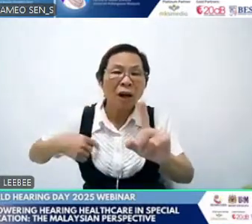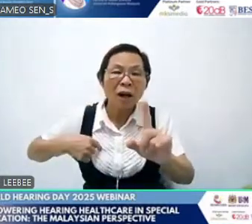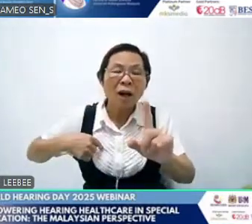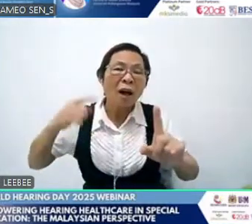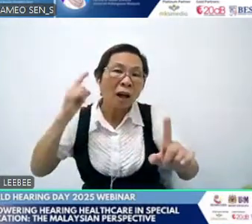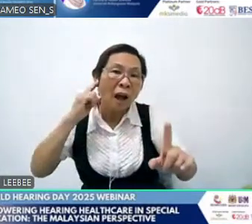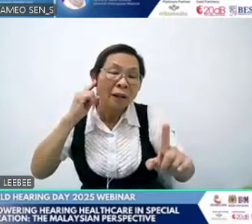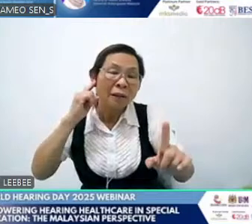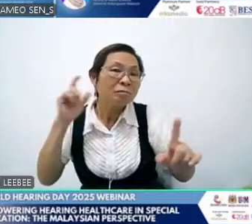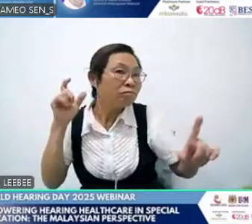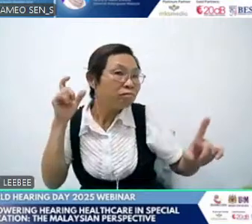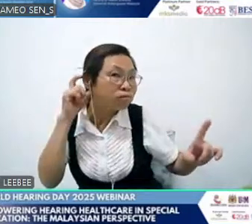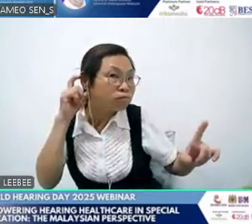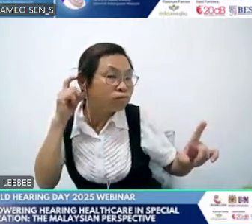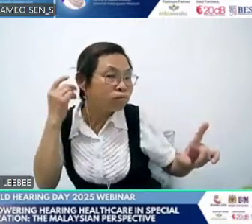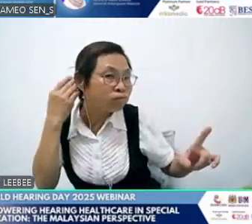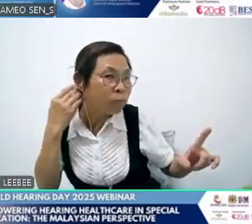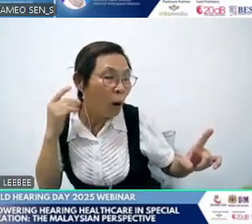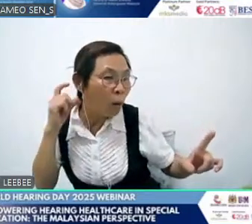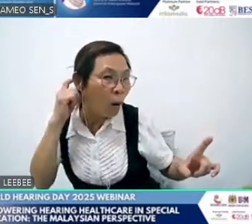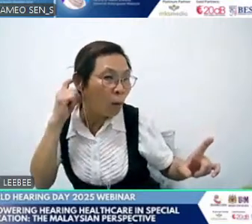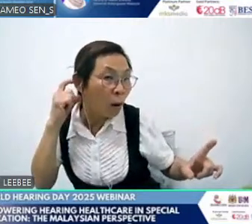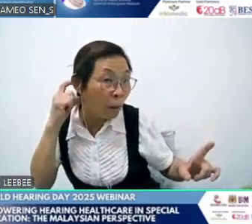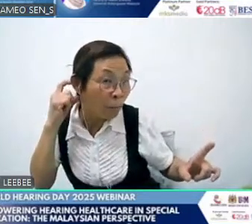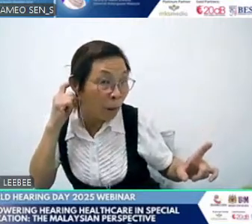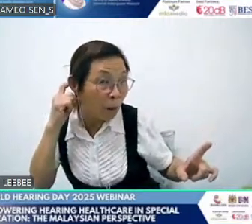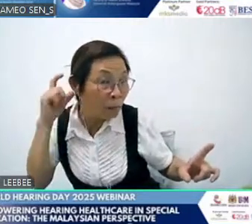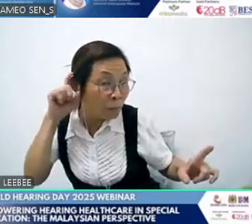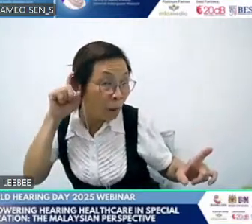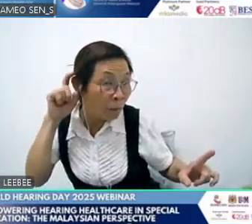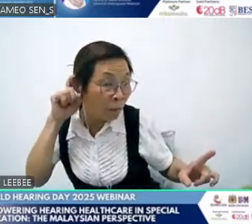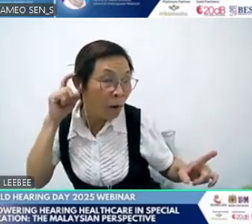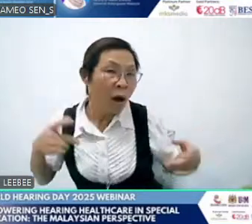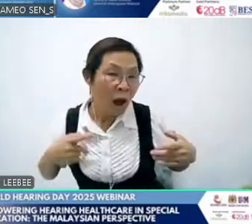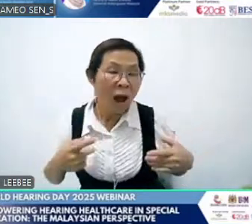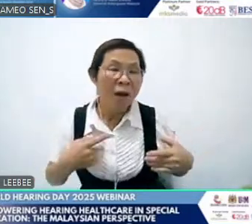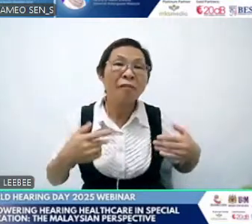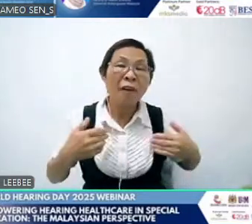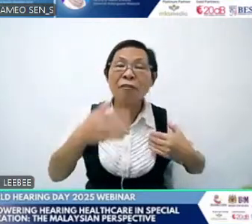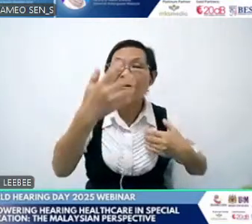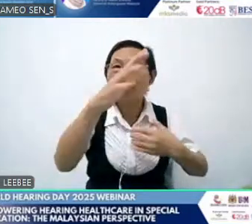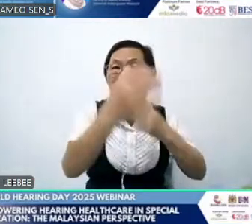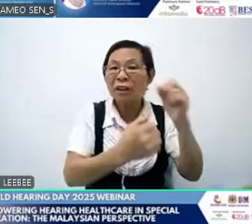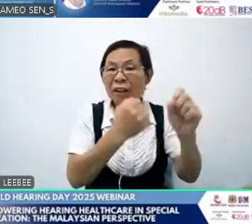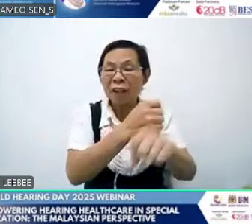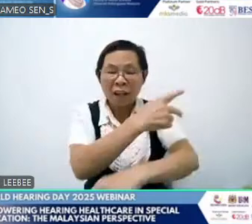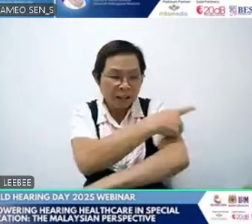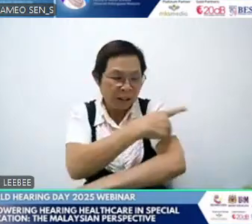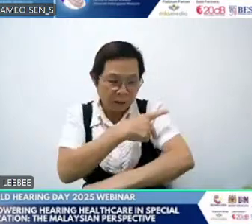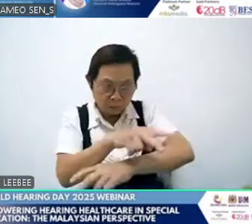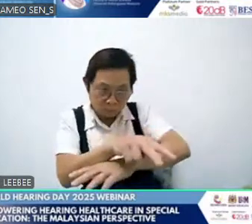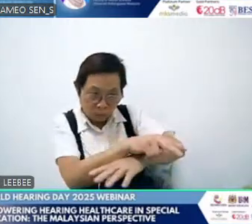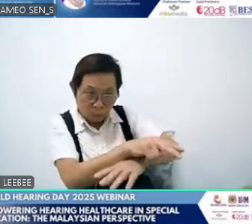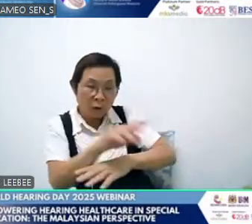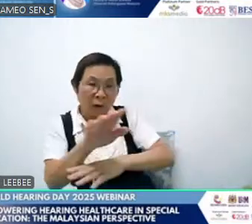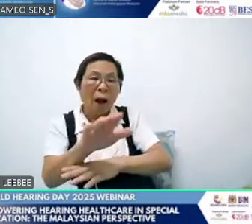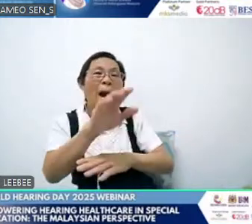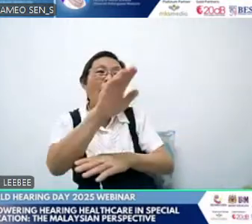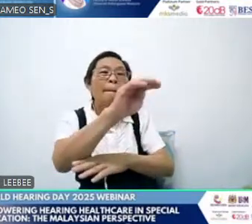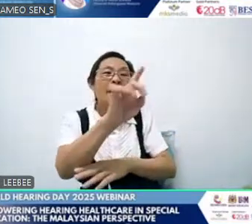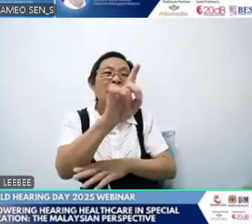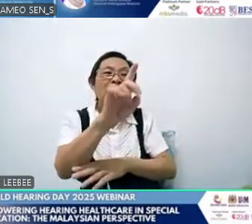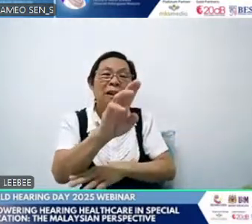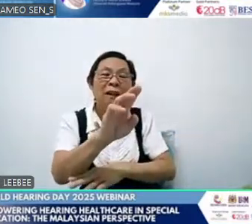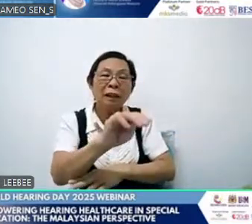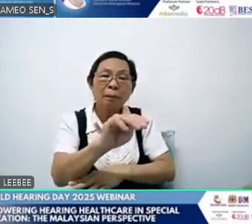implants. With over 15 years of experience in clinical supervision, Madam Au is committed to ensuring